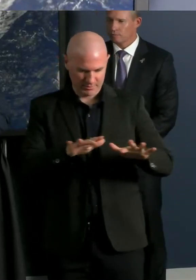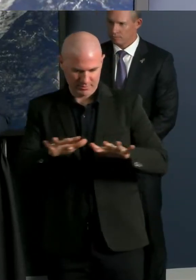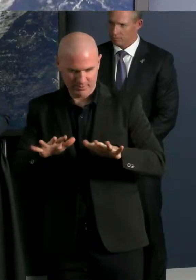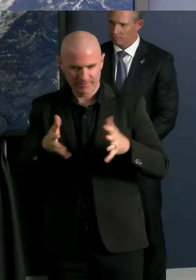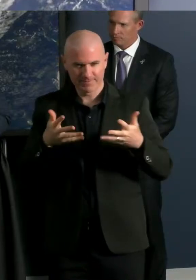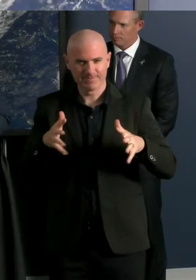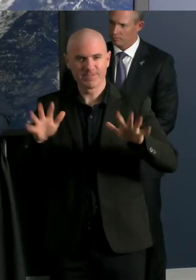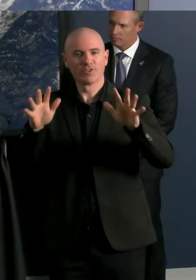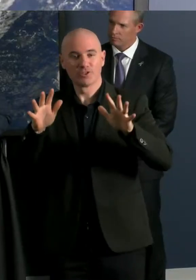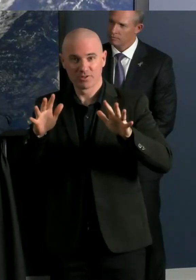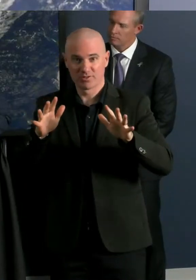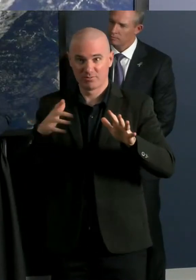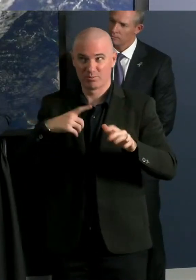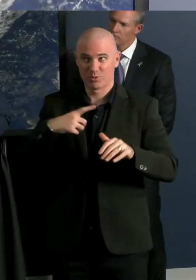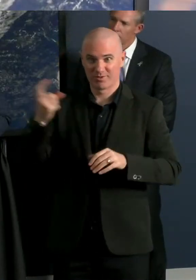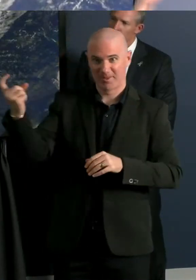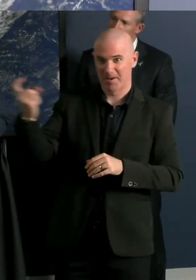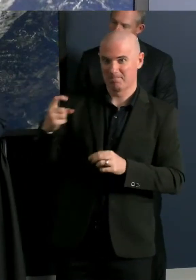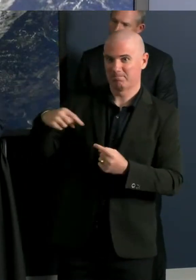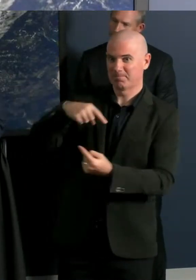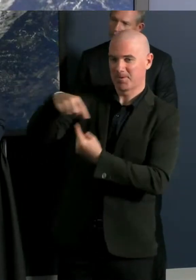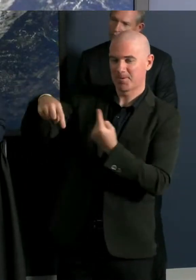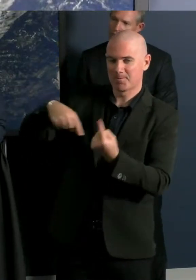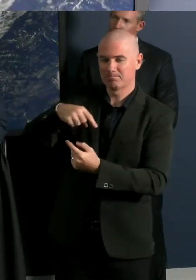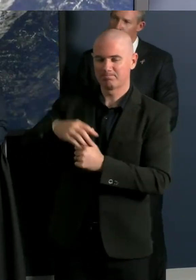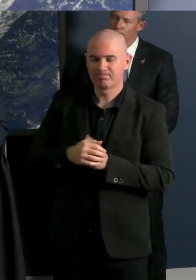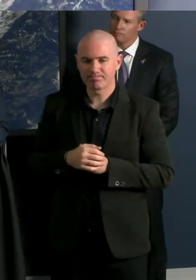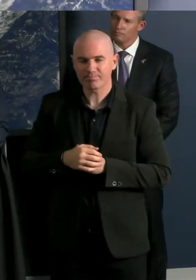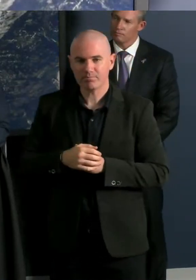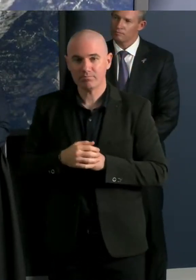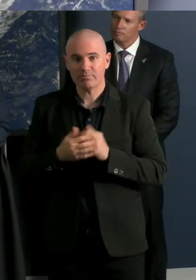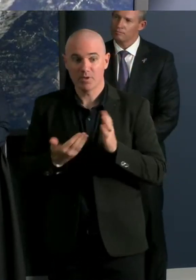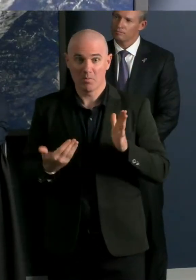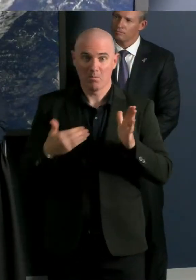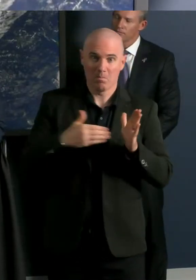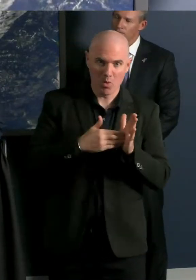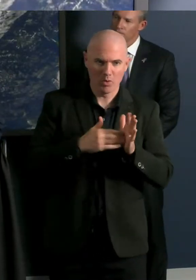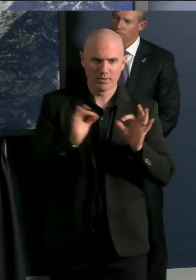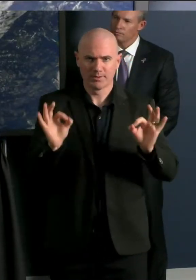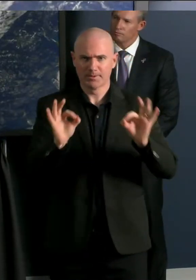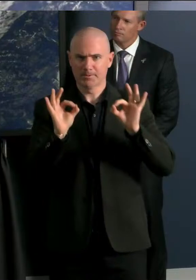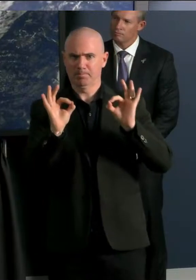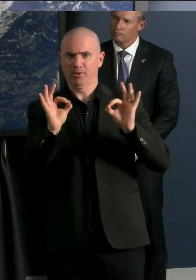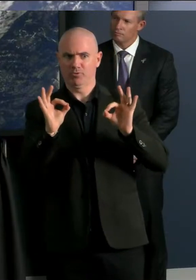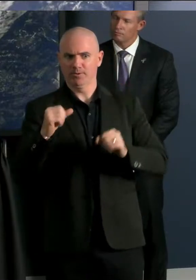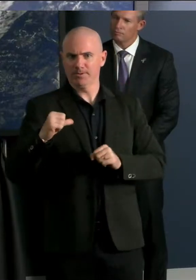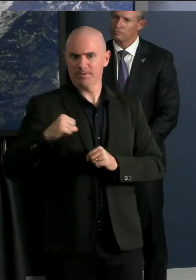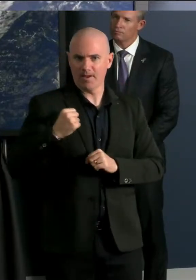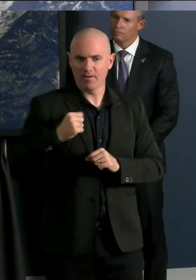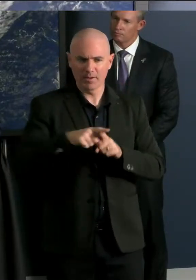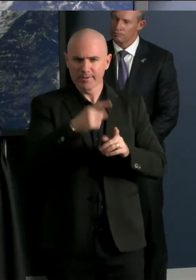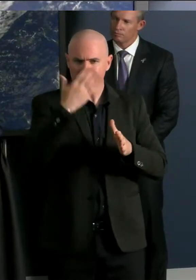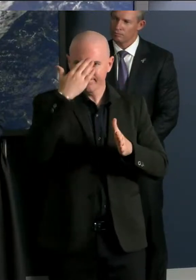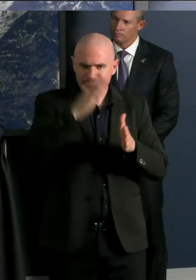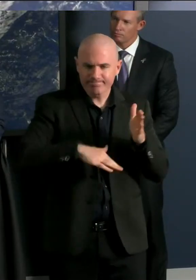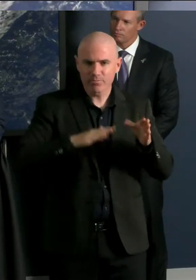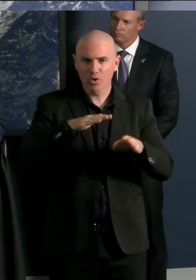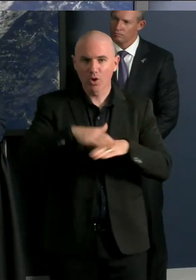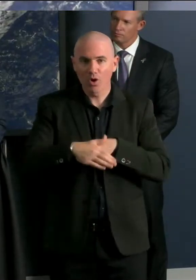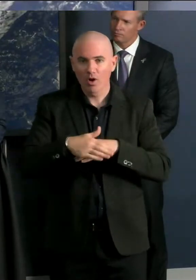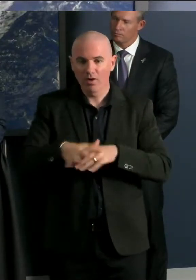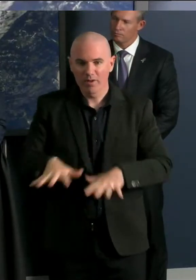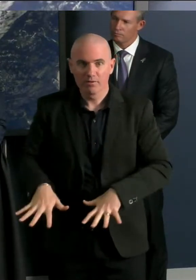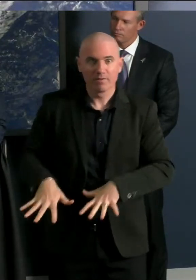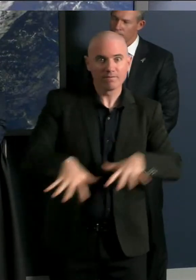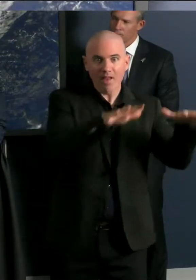approaches the coast. So additional specialist resources from a swiftwater rescue point of view, from a damage